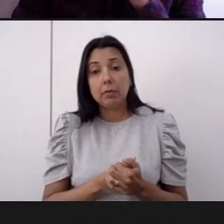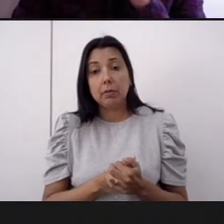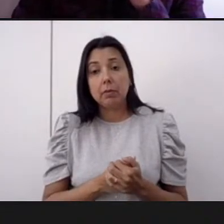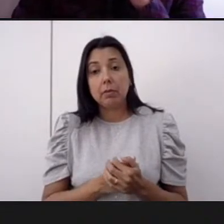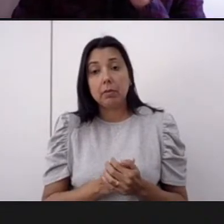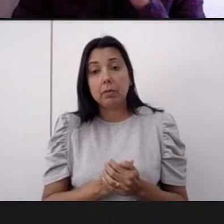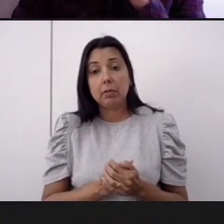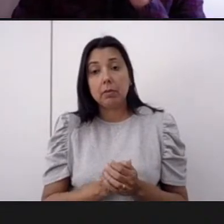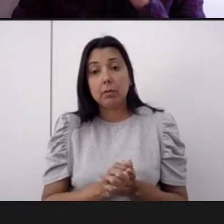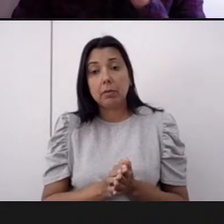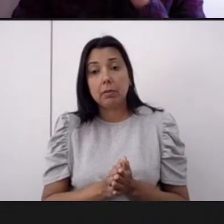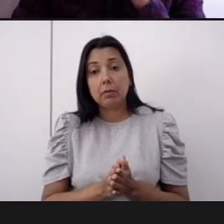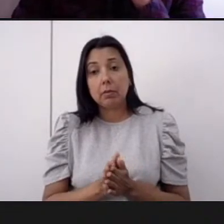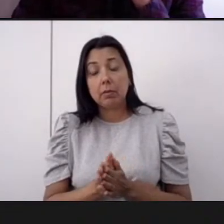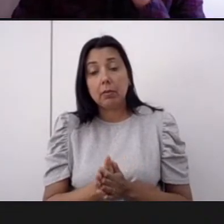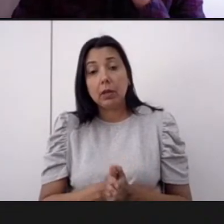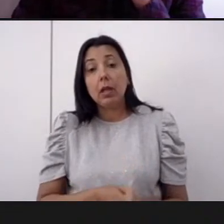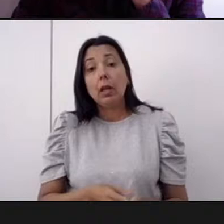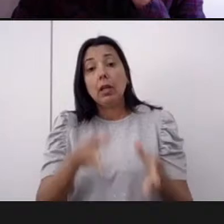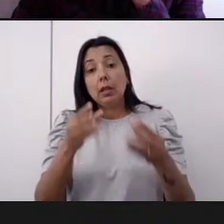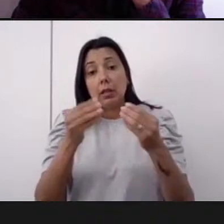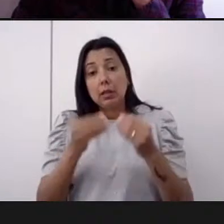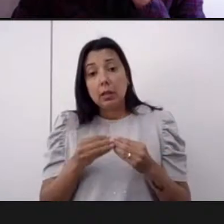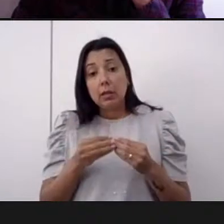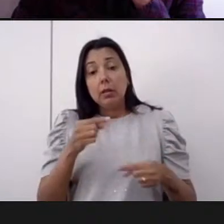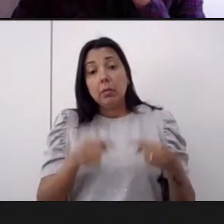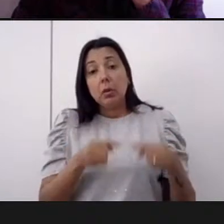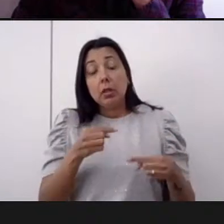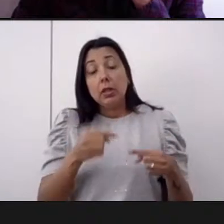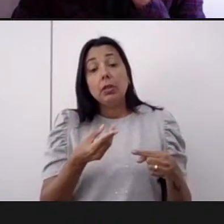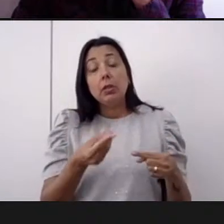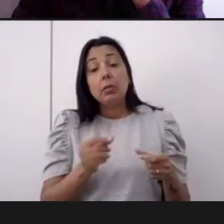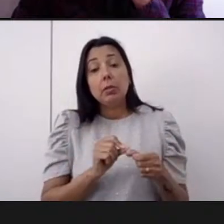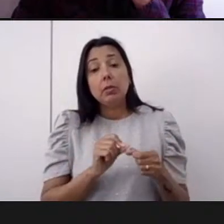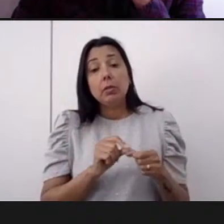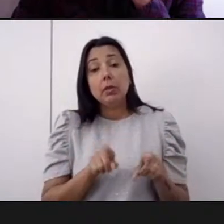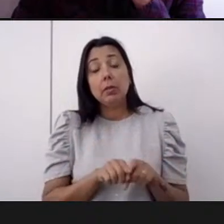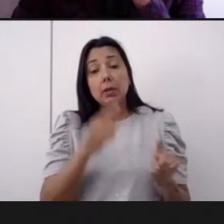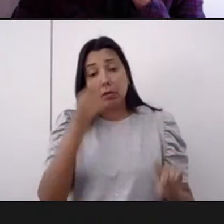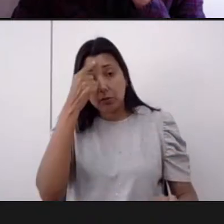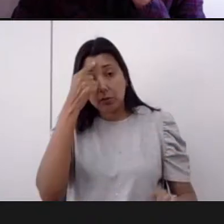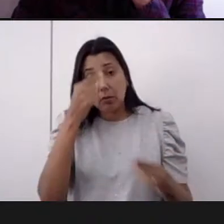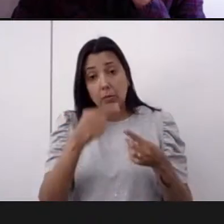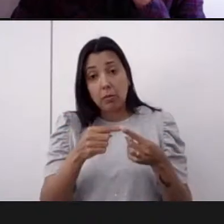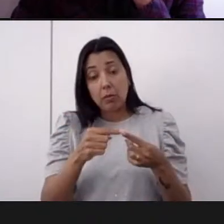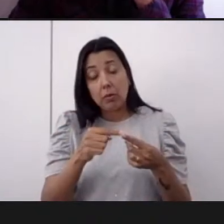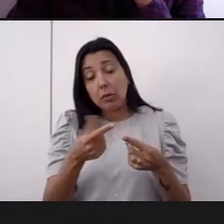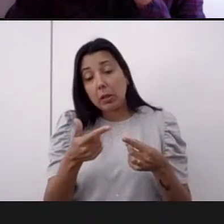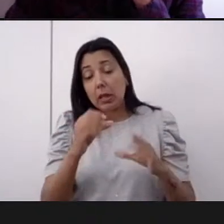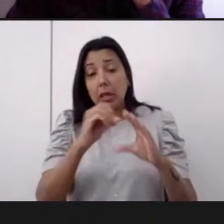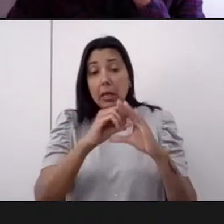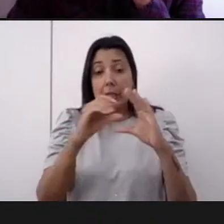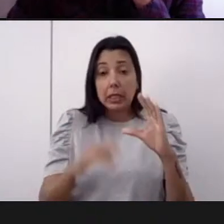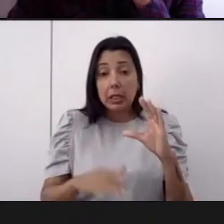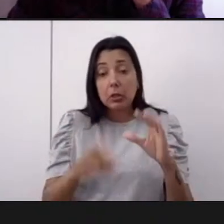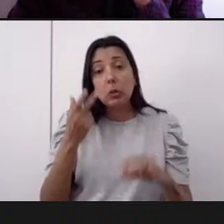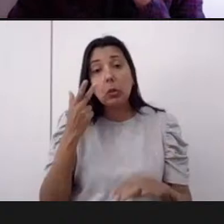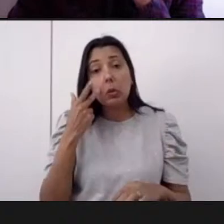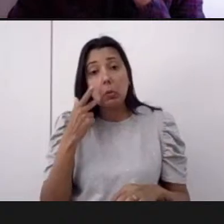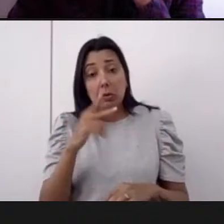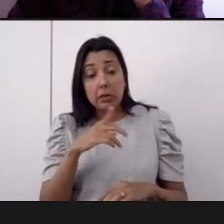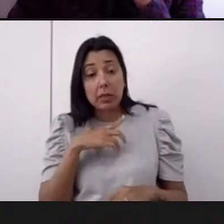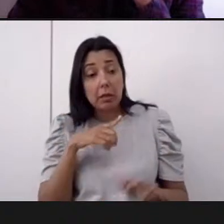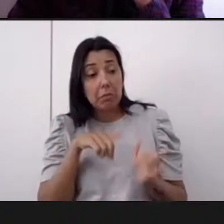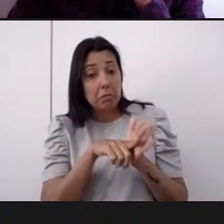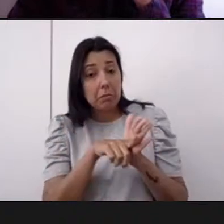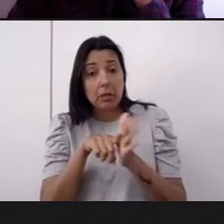dominant hegemonic organization. It's a bit caricatural, say like this, and you should go into all the chapter to understand how it's done.